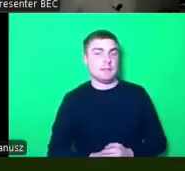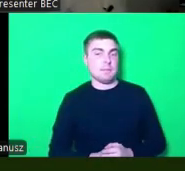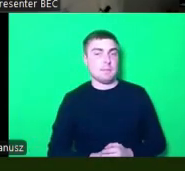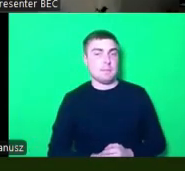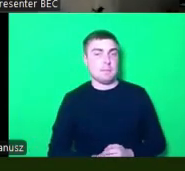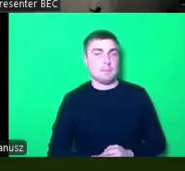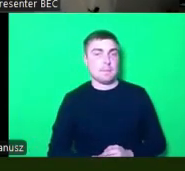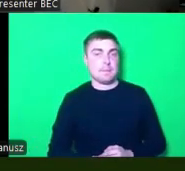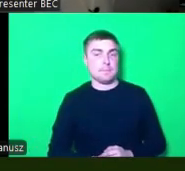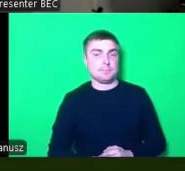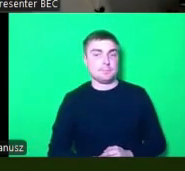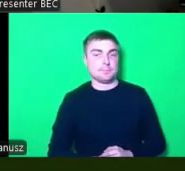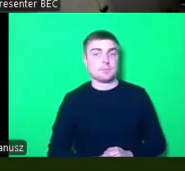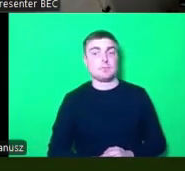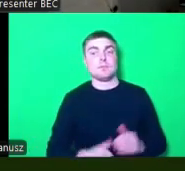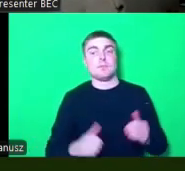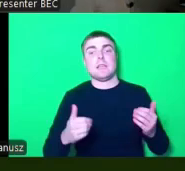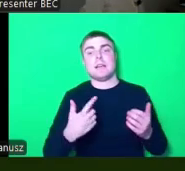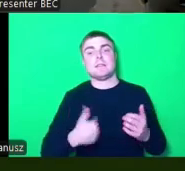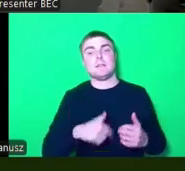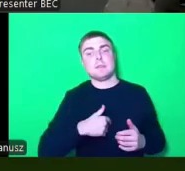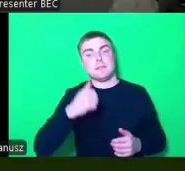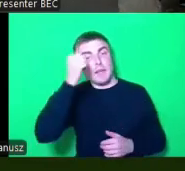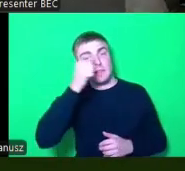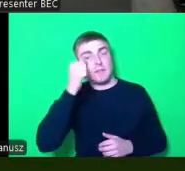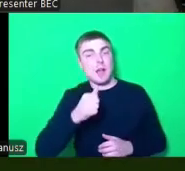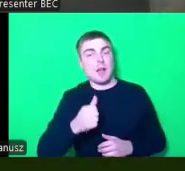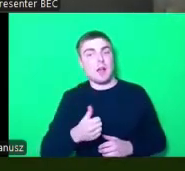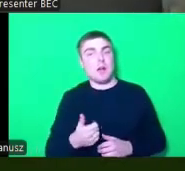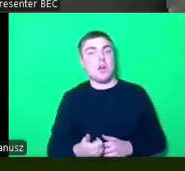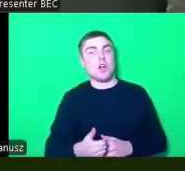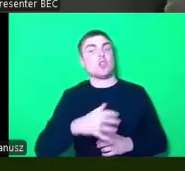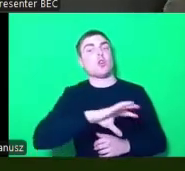what we call native European species. And then we come to what we call